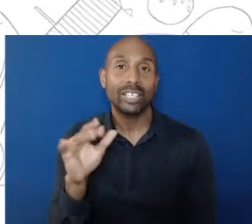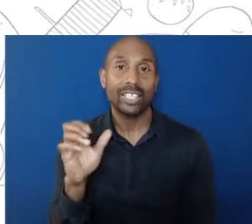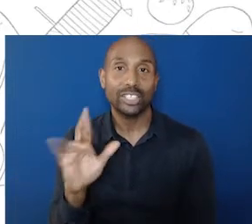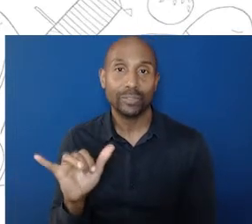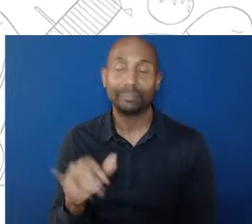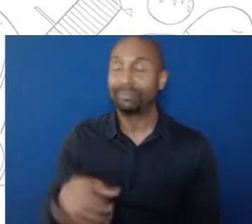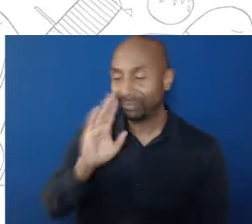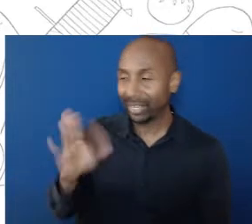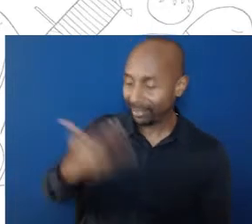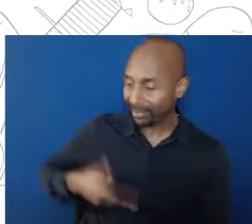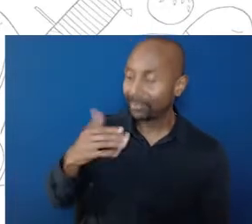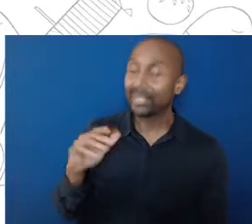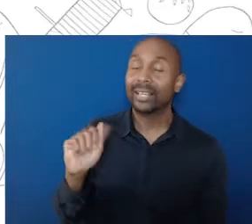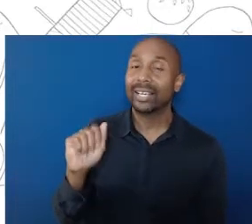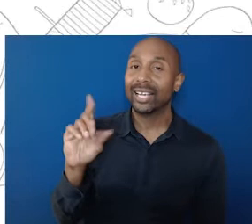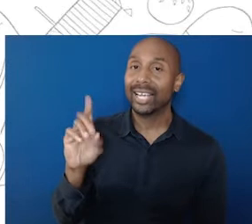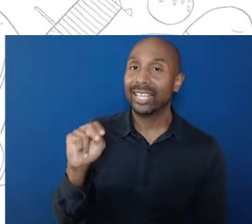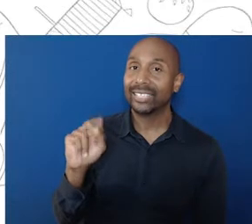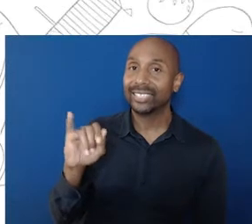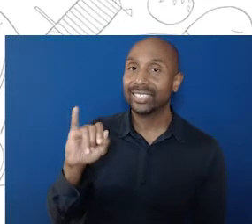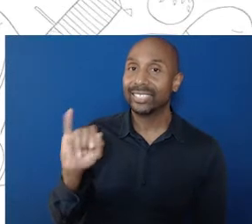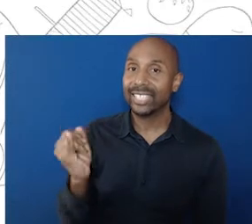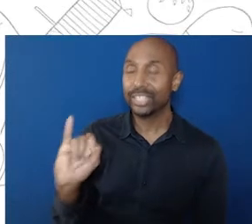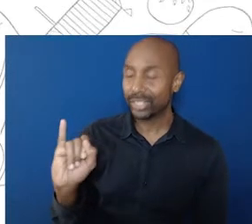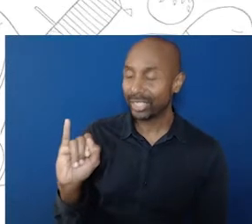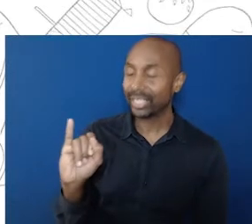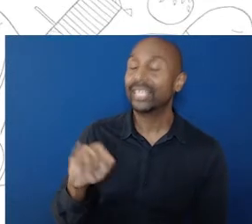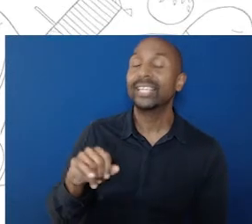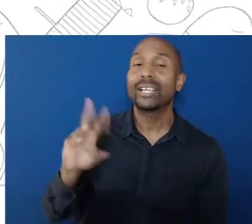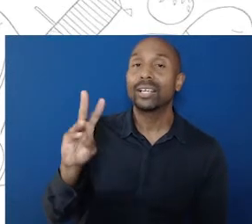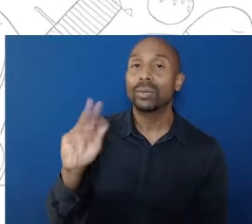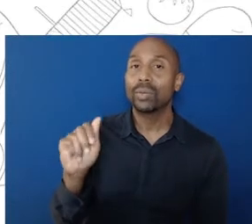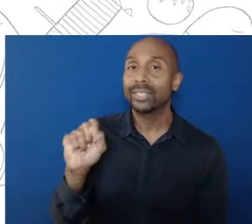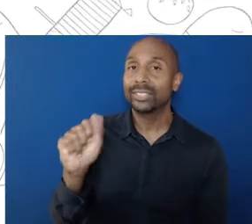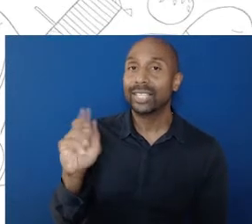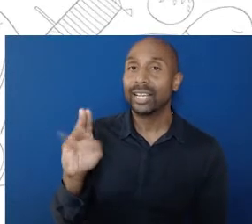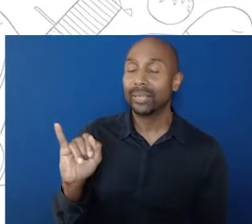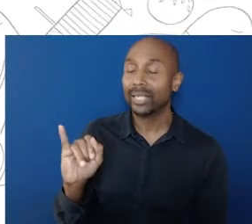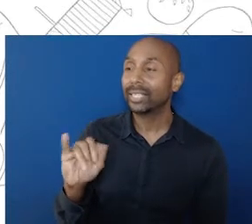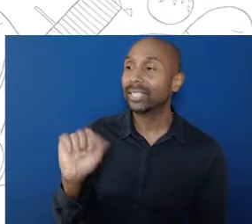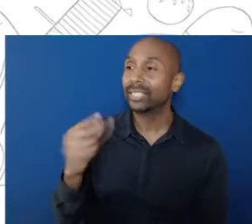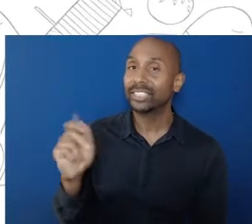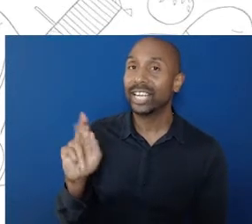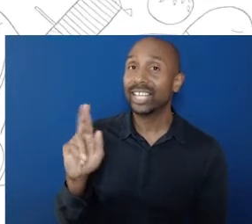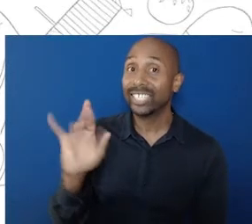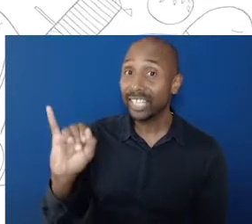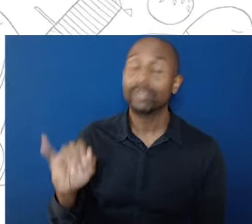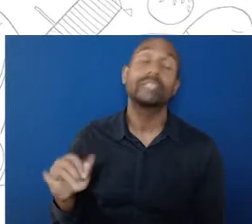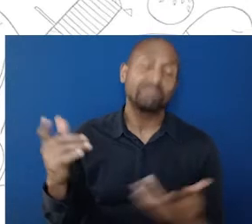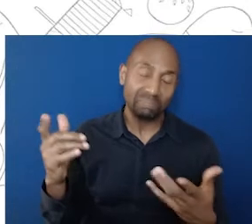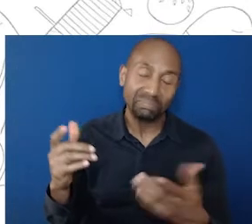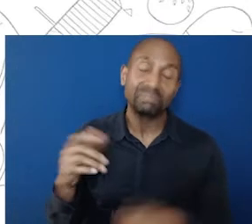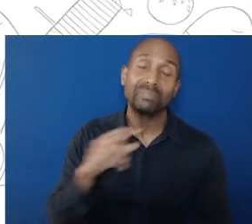Adeniji Asabi-Shakir, metalsmith, sculptor more broadly in, you know, many, many mediums,